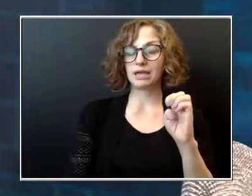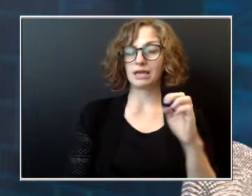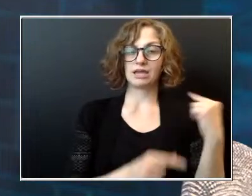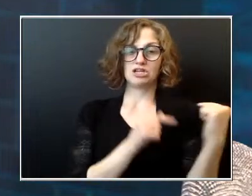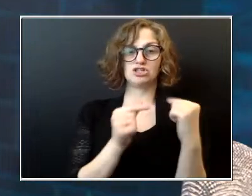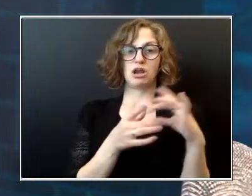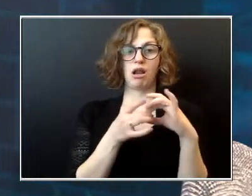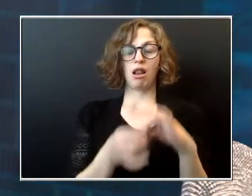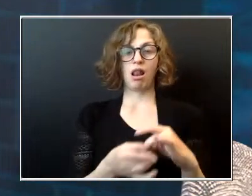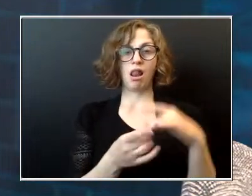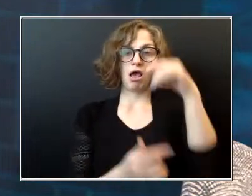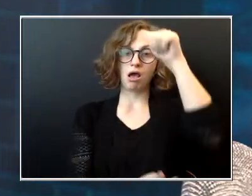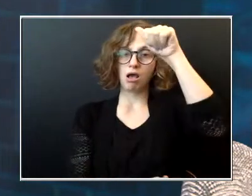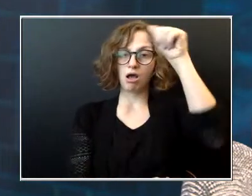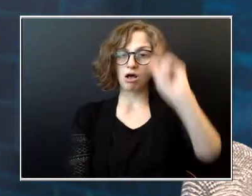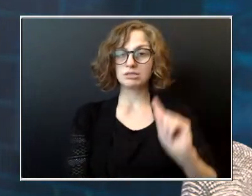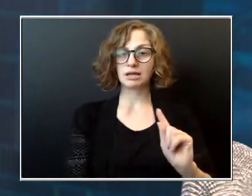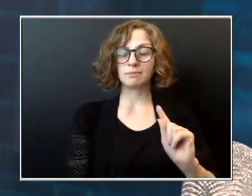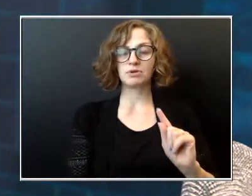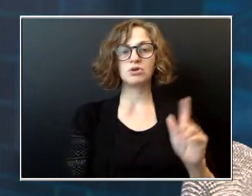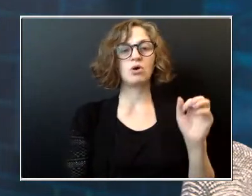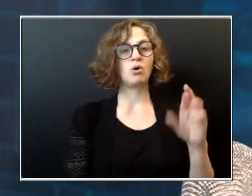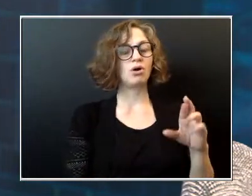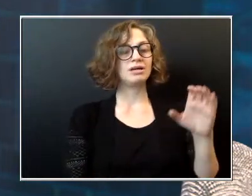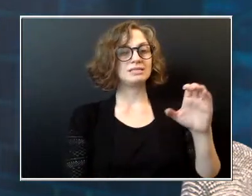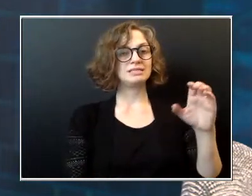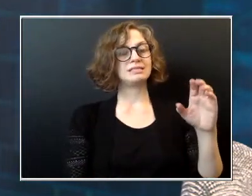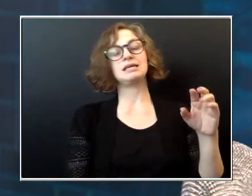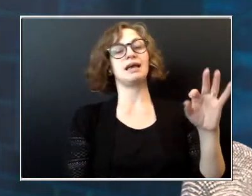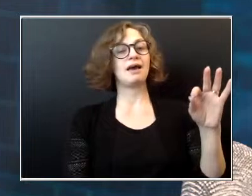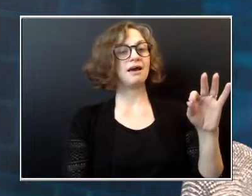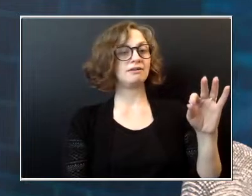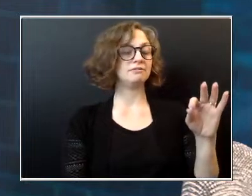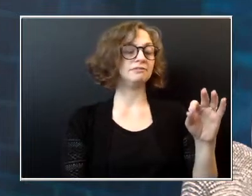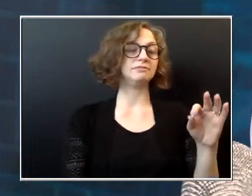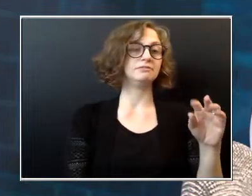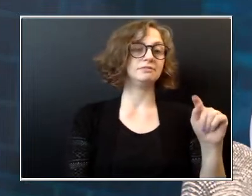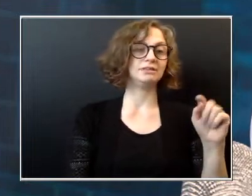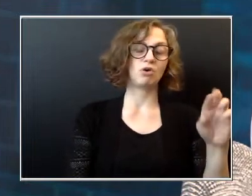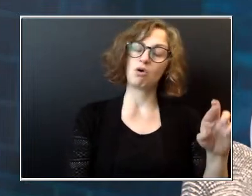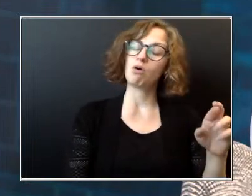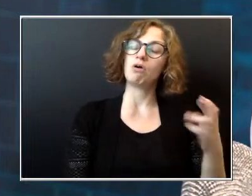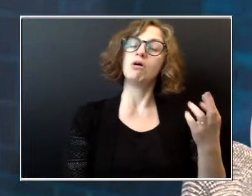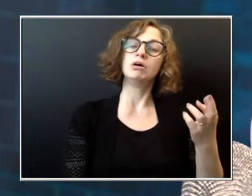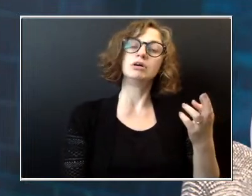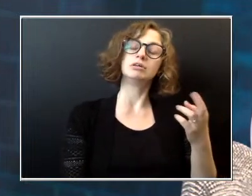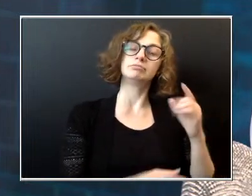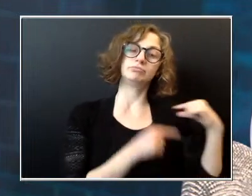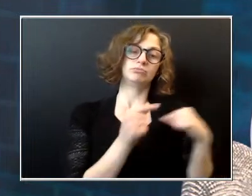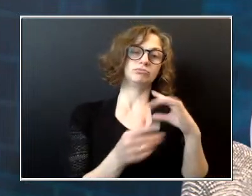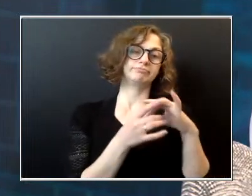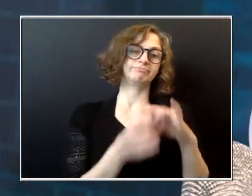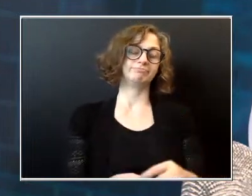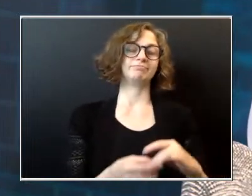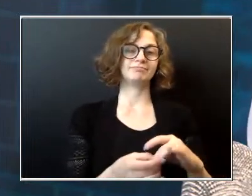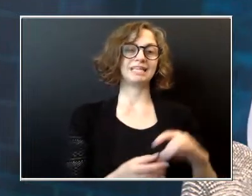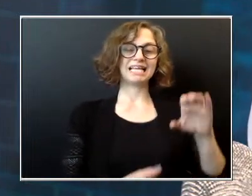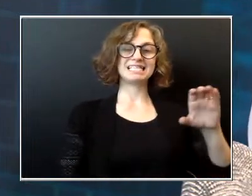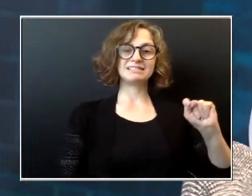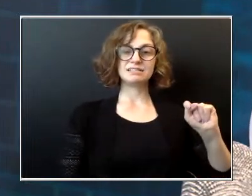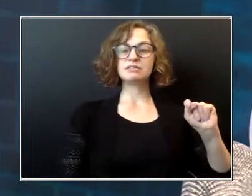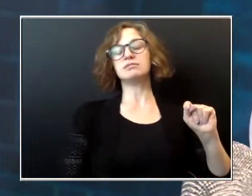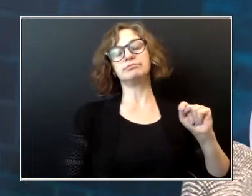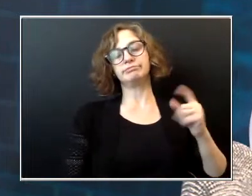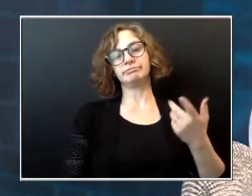CFTR gene, linked to cystic fibrosis, a world in which I do my clinical work. These links might make you assume that it's as simple as, well, if I have a